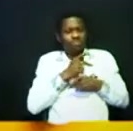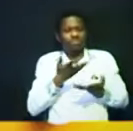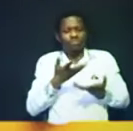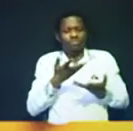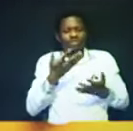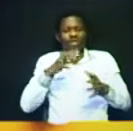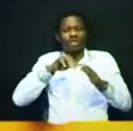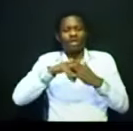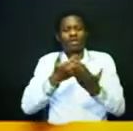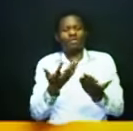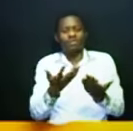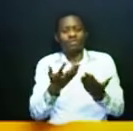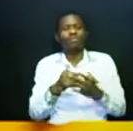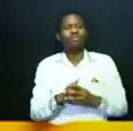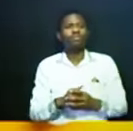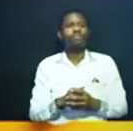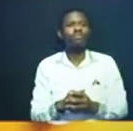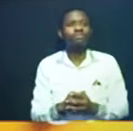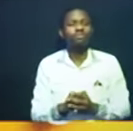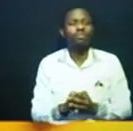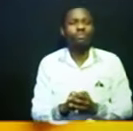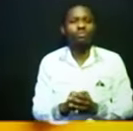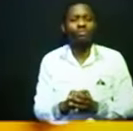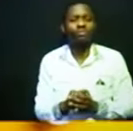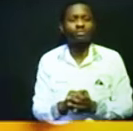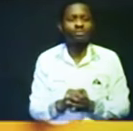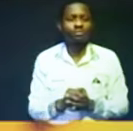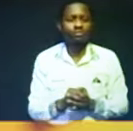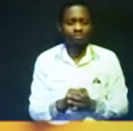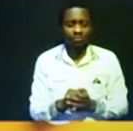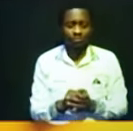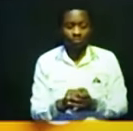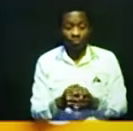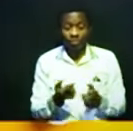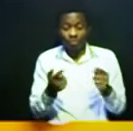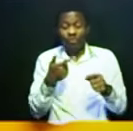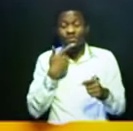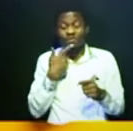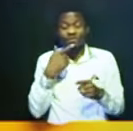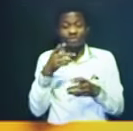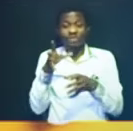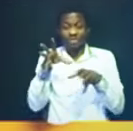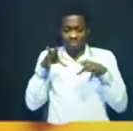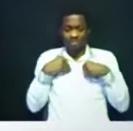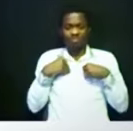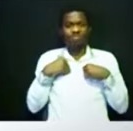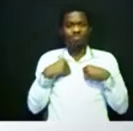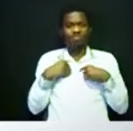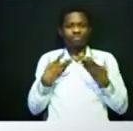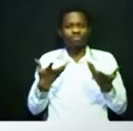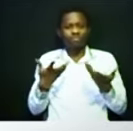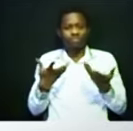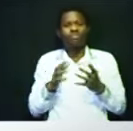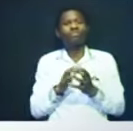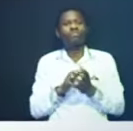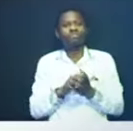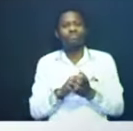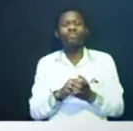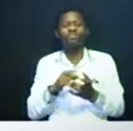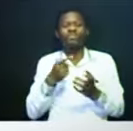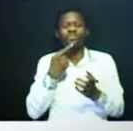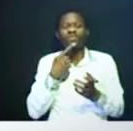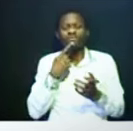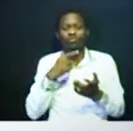you? How do you do that? So when we say to accept, we want to say that to take